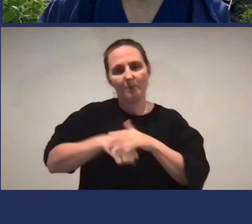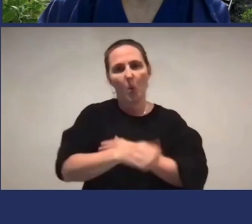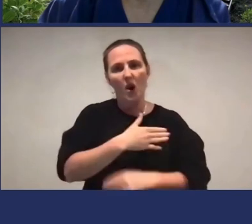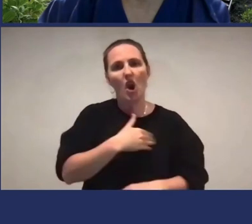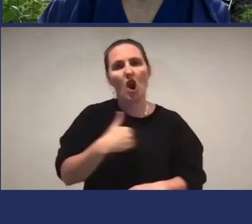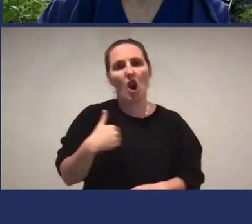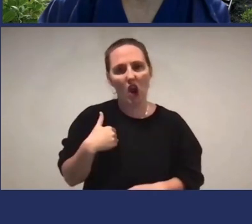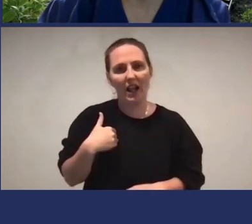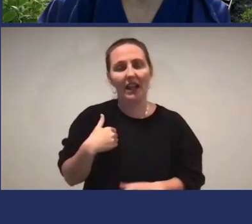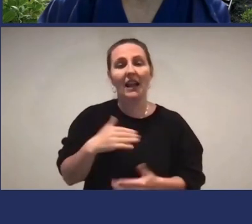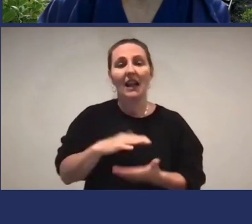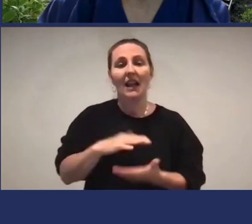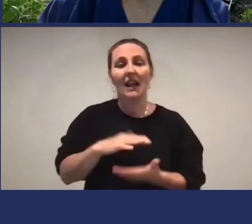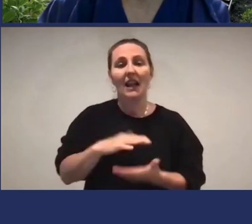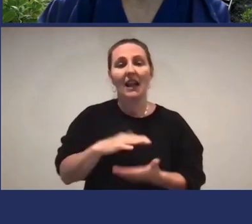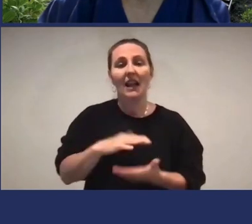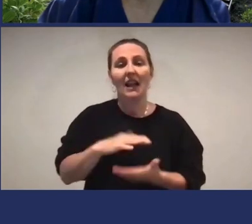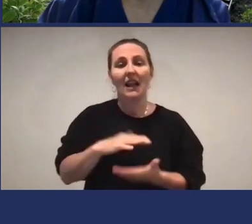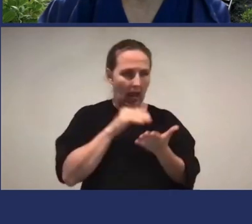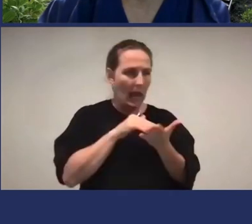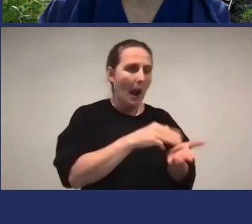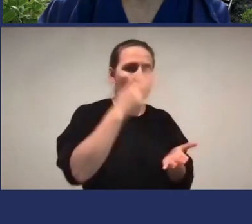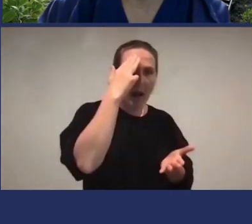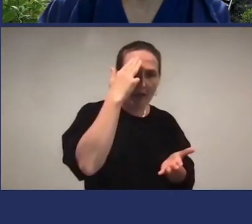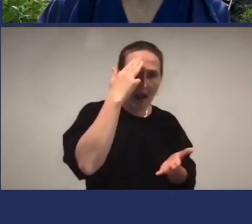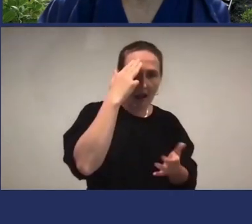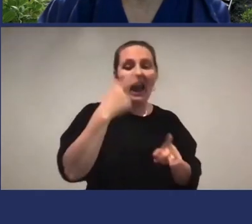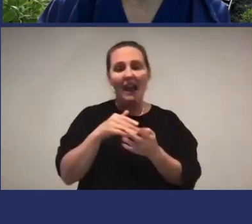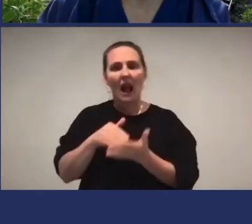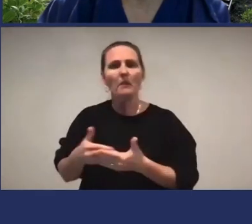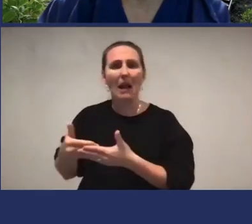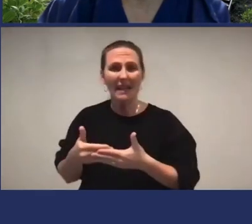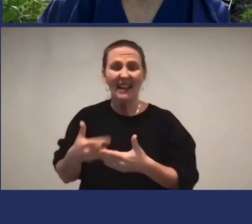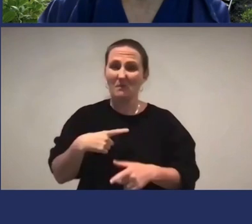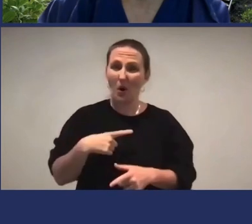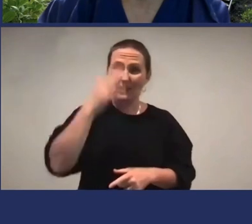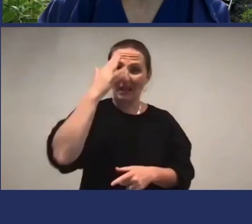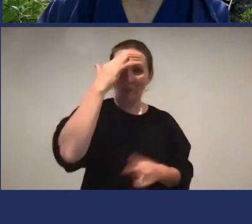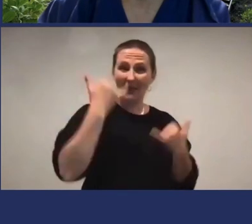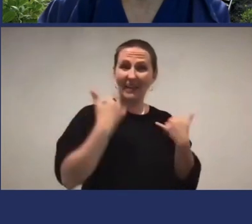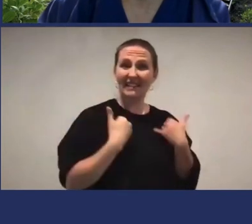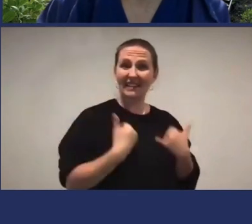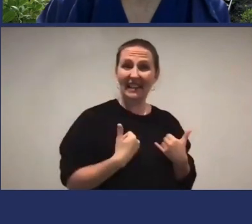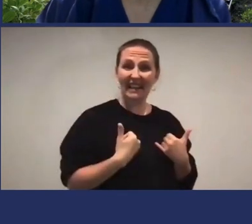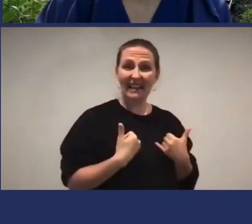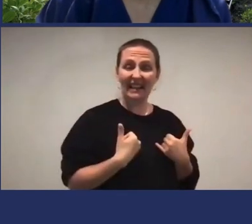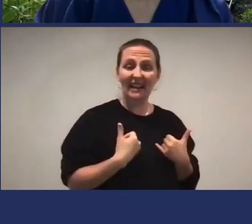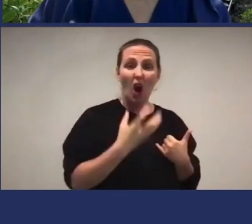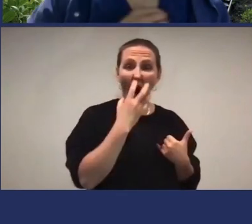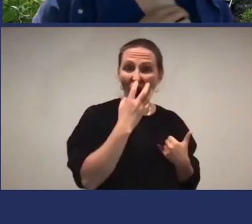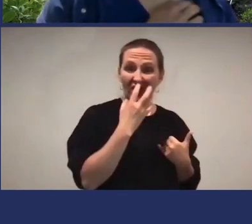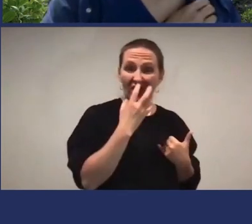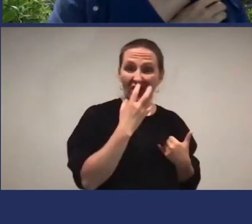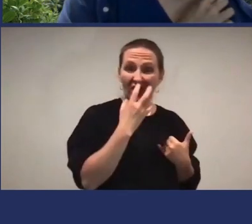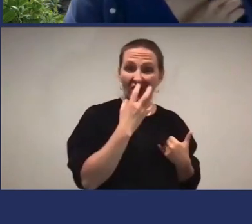help the mother and deliver baby, because mother's getting less oxygen, which is not great for baby either. So, Michelle and Kara, that's what